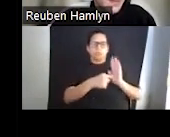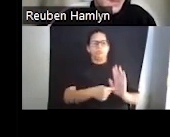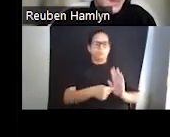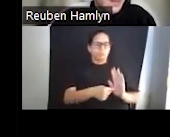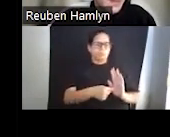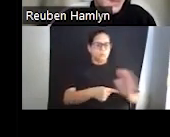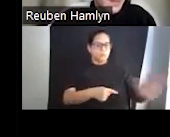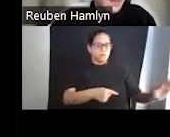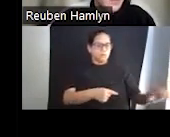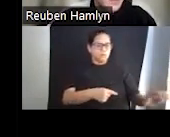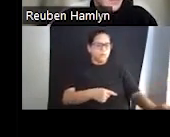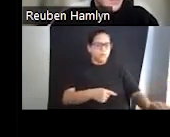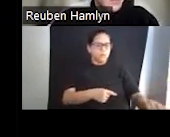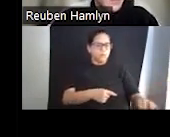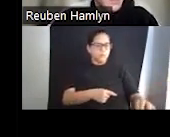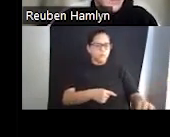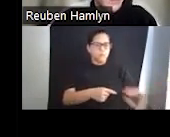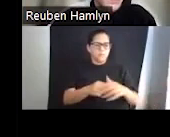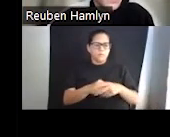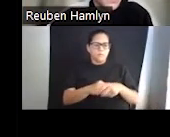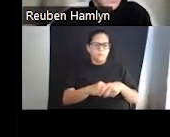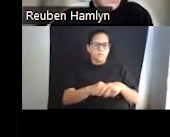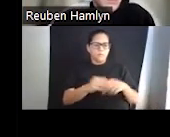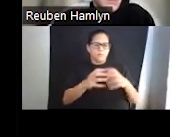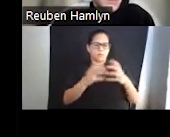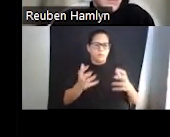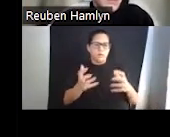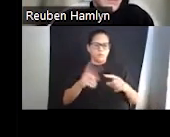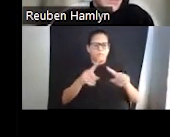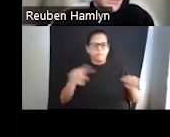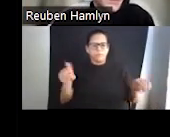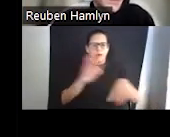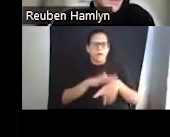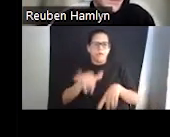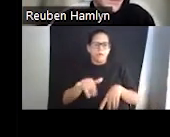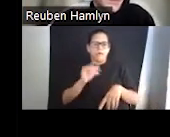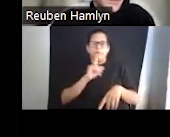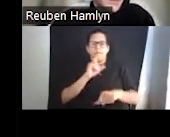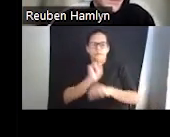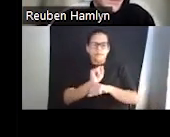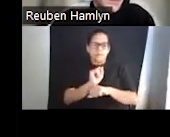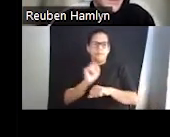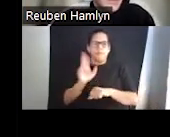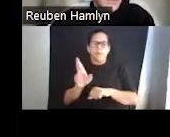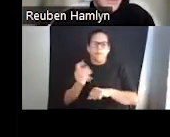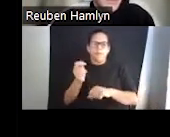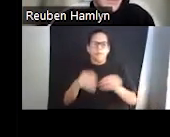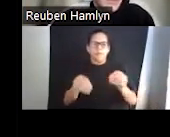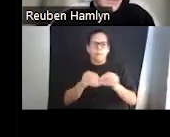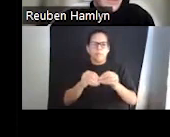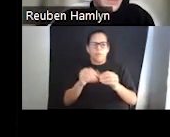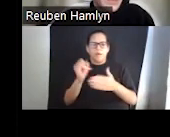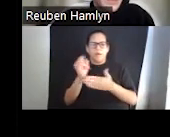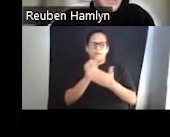is fully, there's a lot of veracity on it and realism, or is a bit of more of an